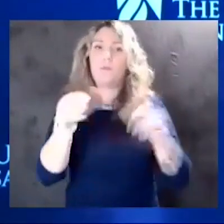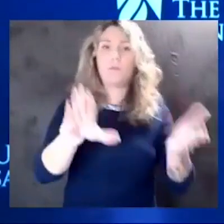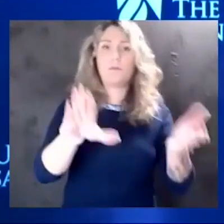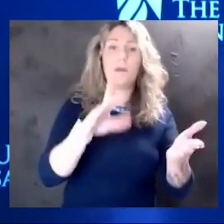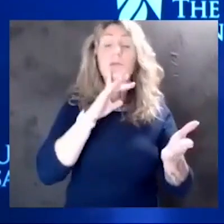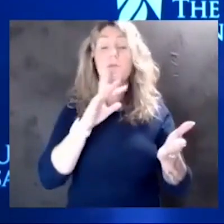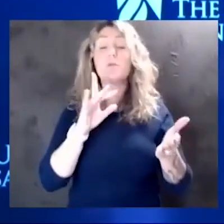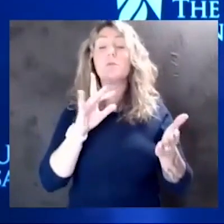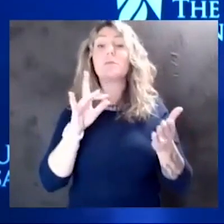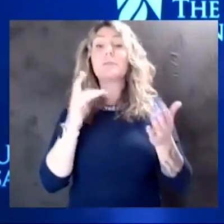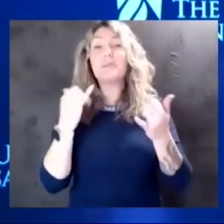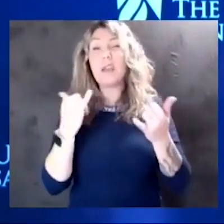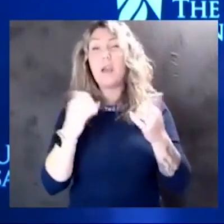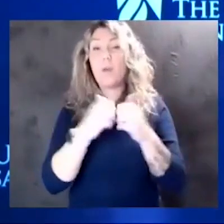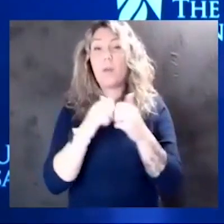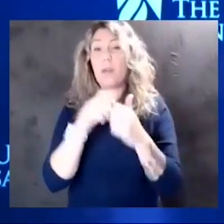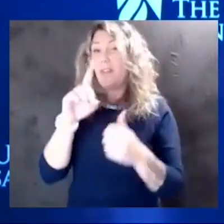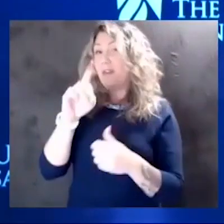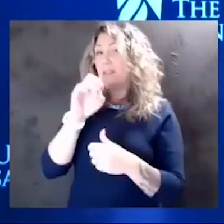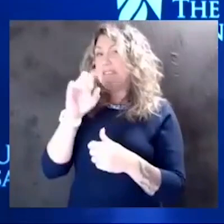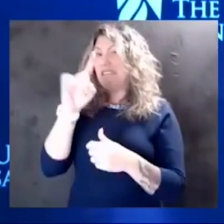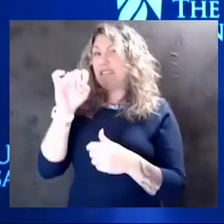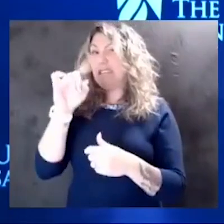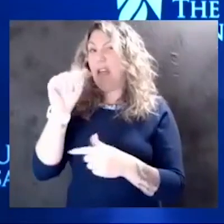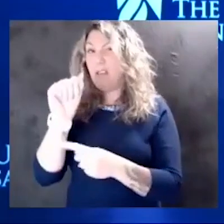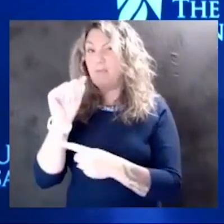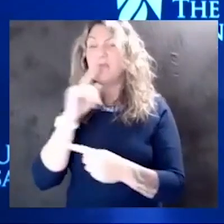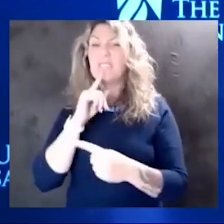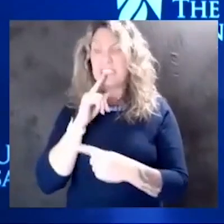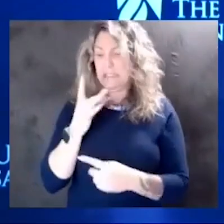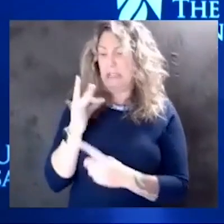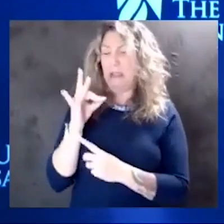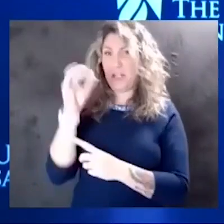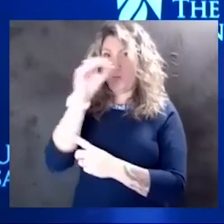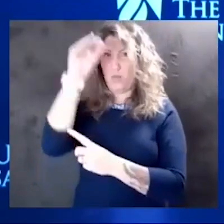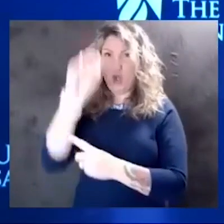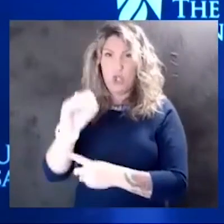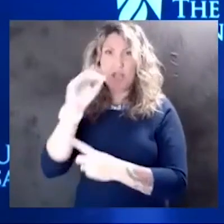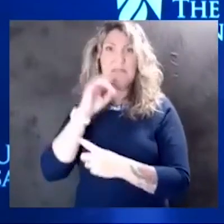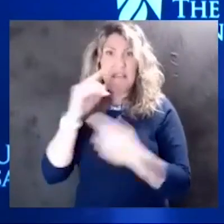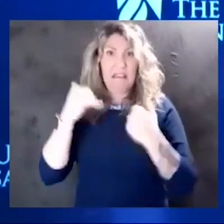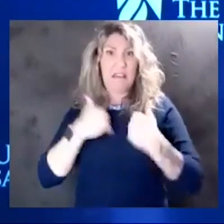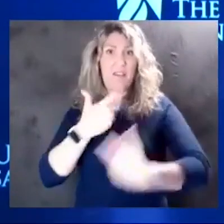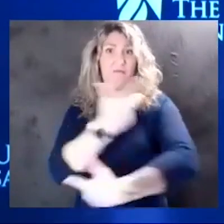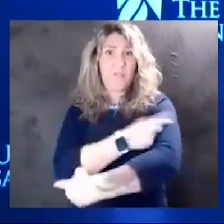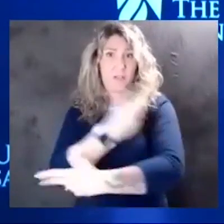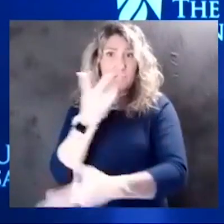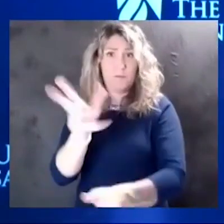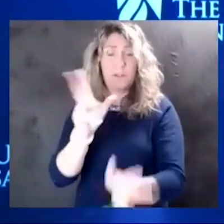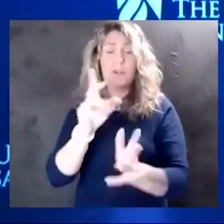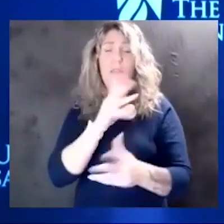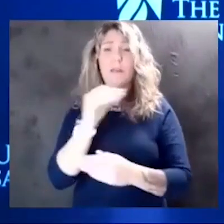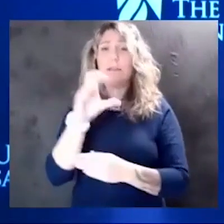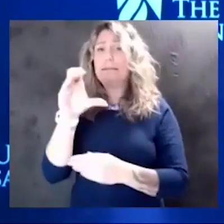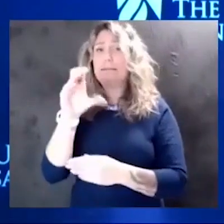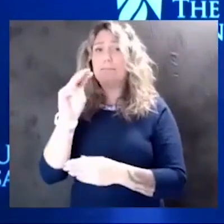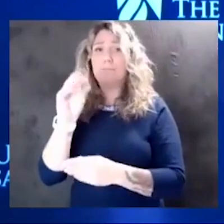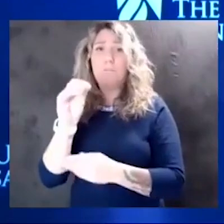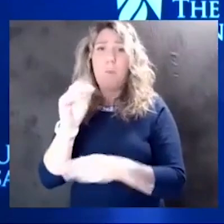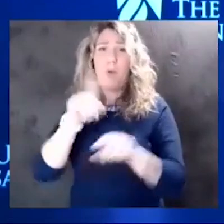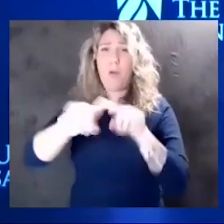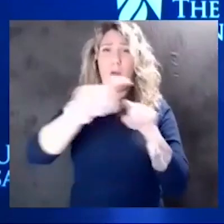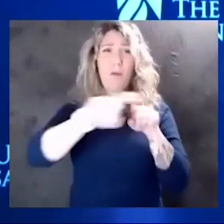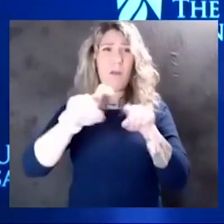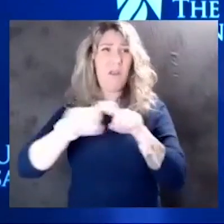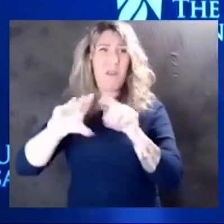So that's a little scary. If you look at our numbers, I think we're at 18% or thereabouts. And when we did our CMO call yesterday, we were all running about 10